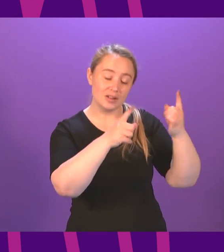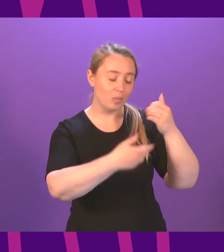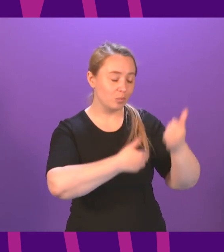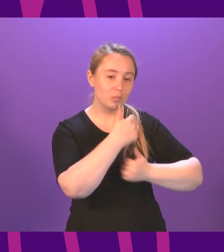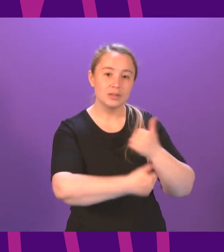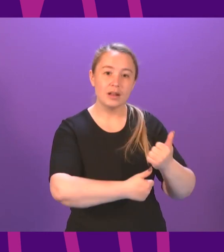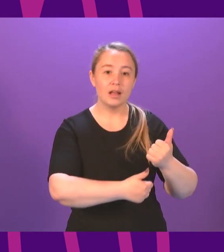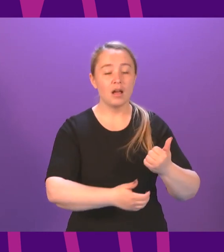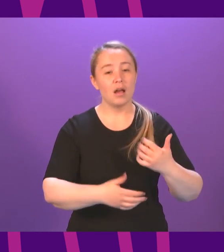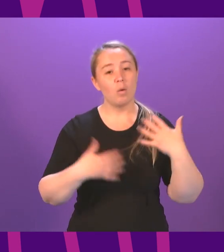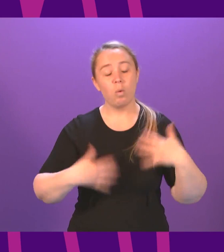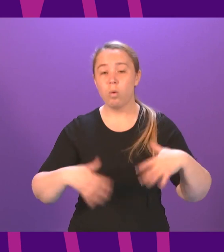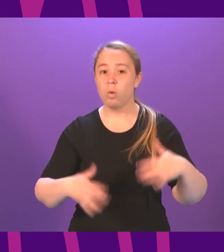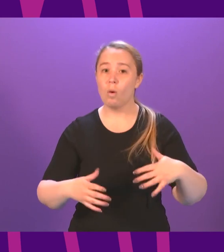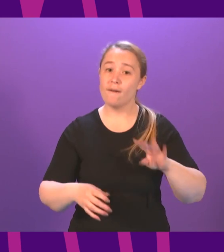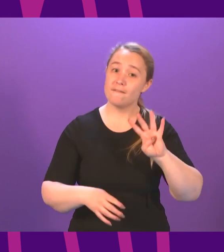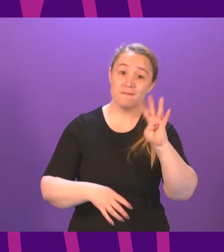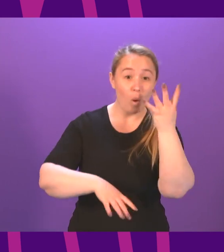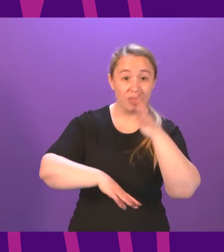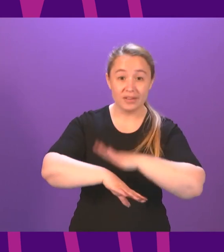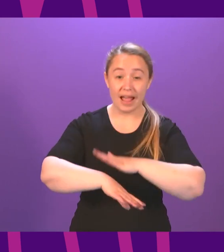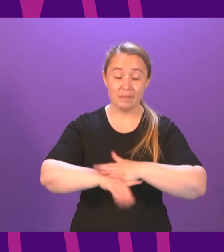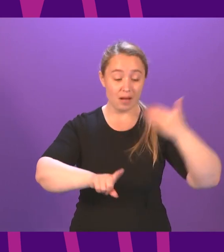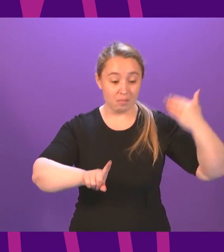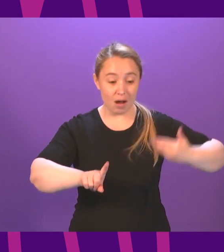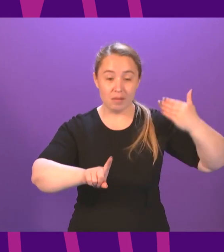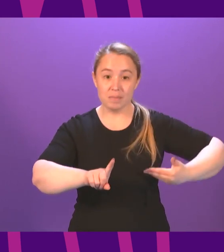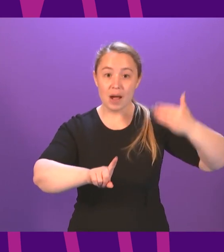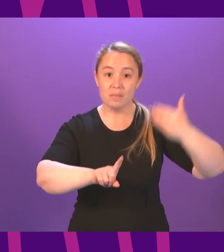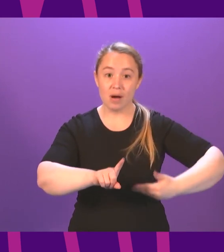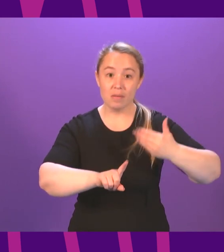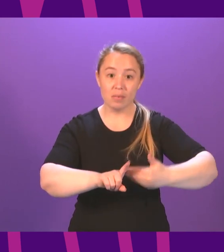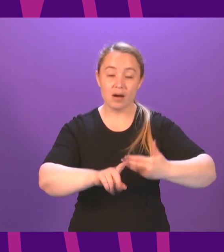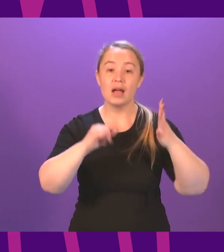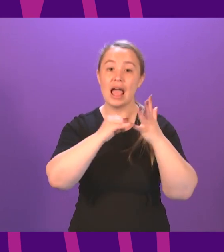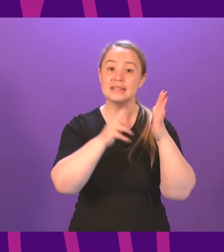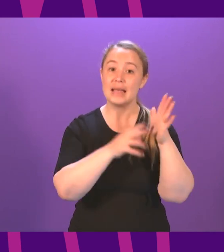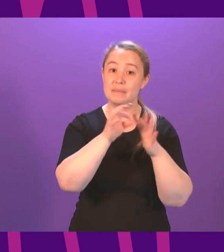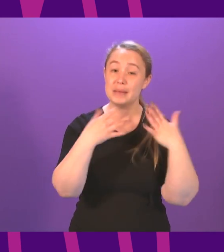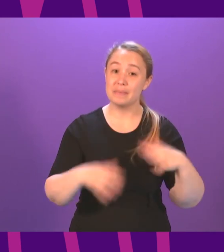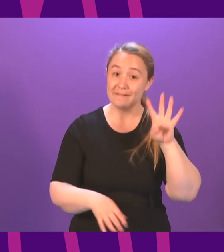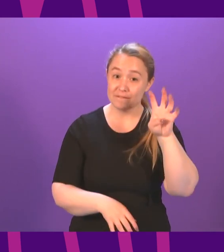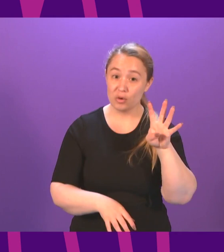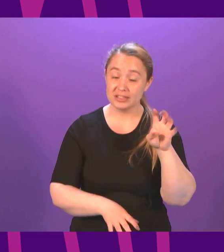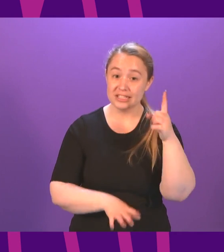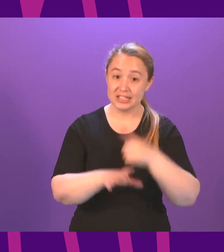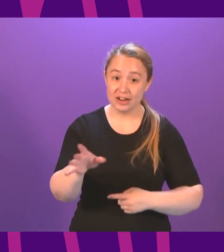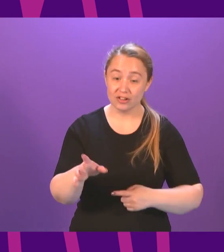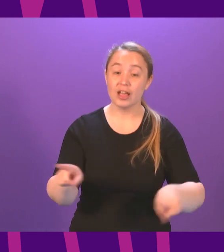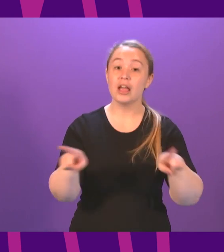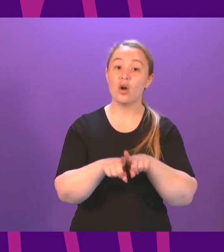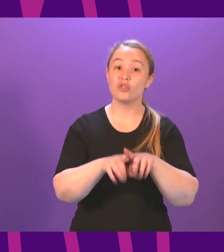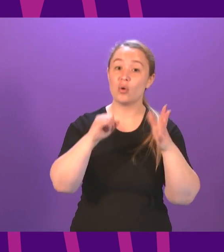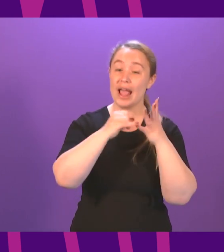a remarkable achievement to be returned for a fourth term, 14 years after the SNP entered government and more than 6 years after Nicola Sturgeon